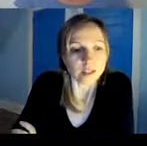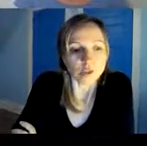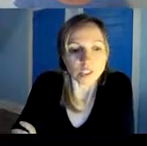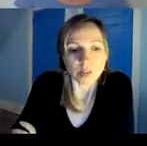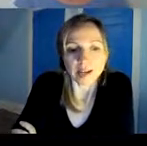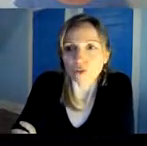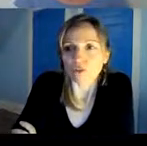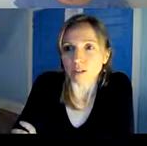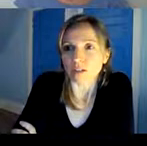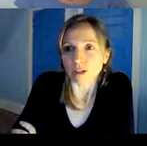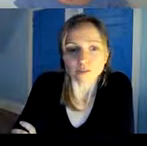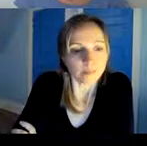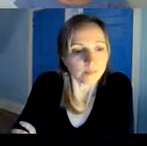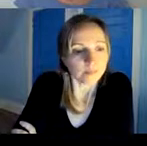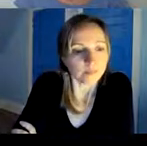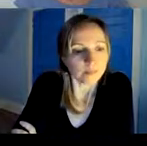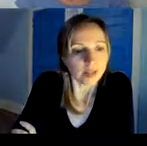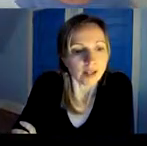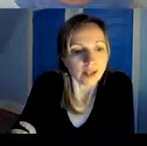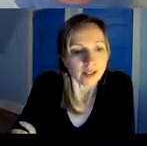landfill. So just to be extra careful.